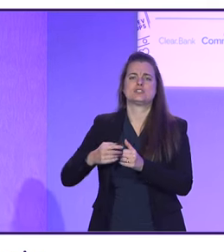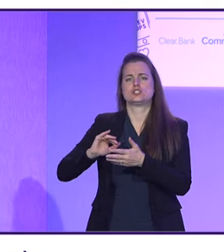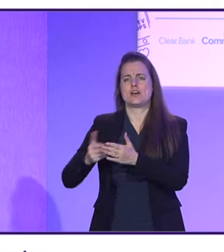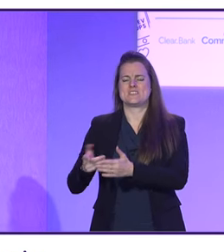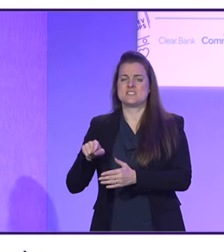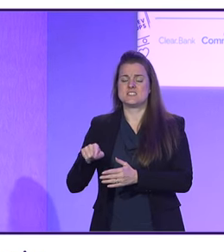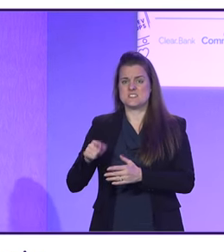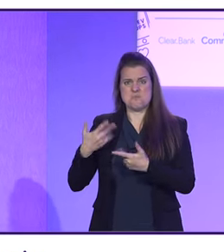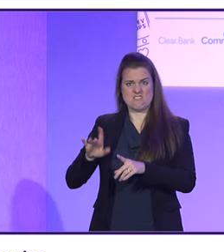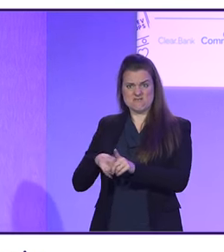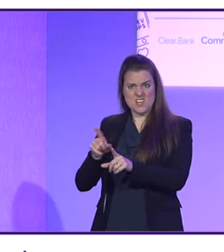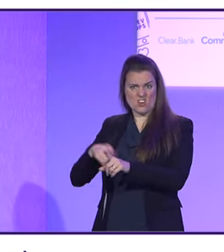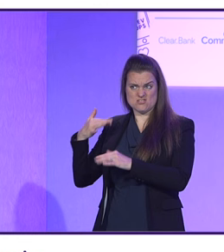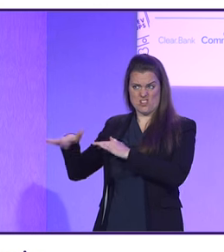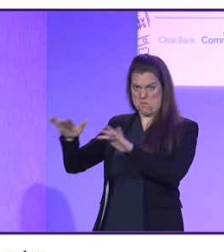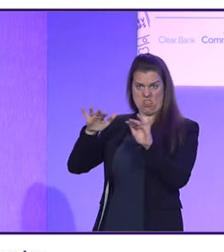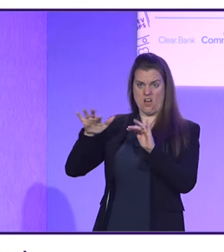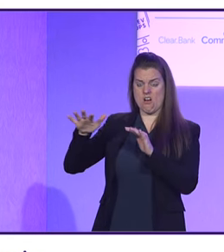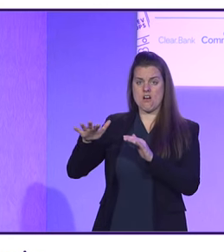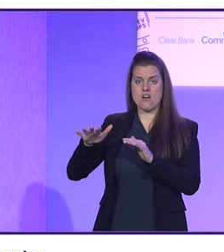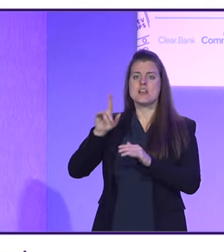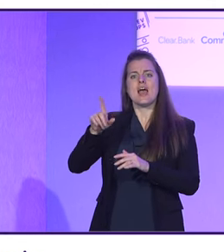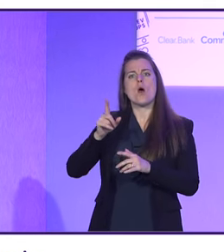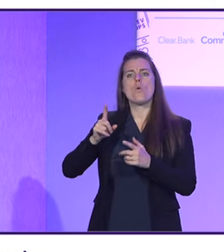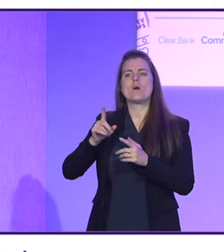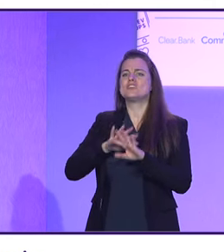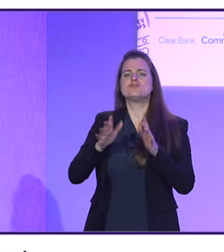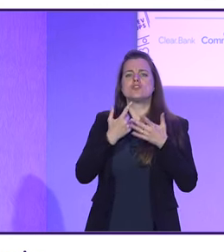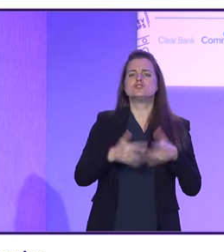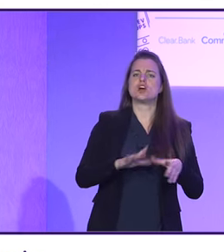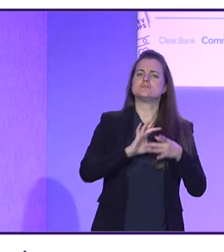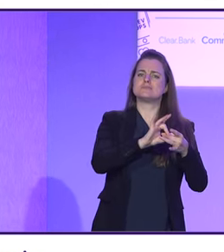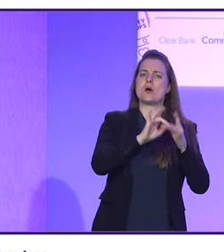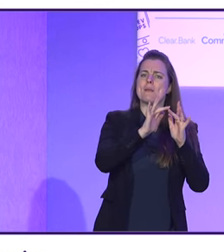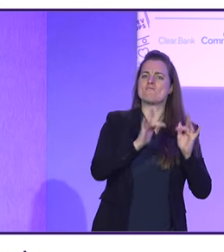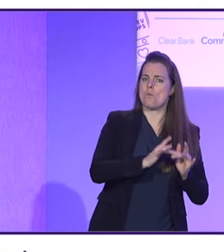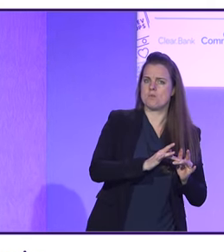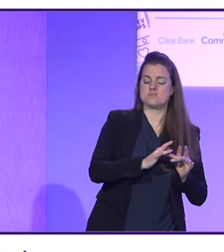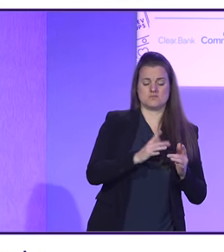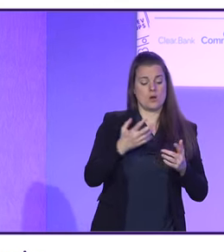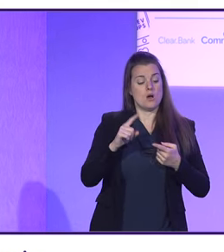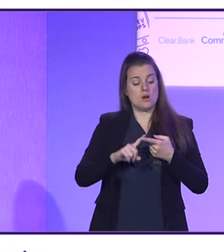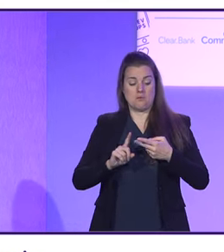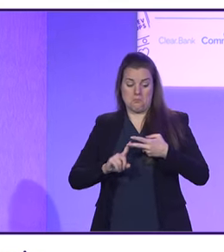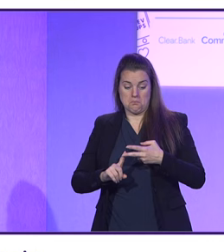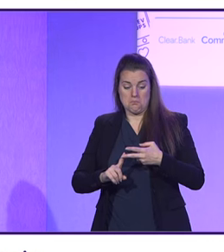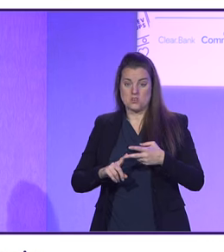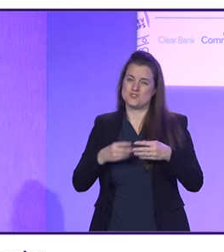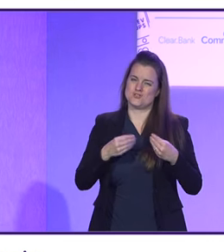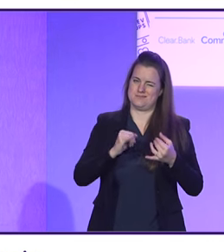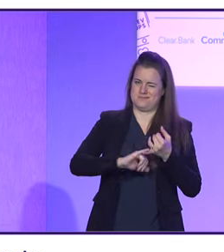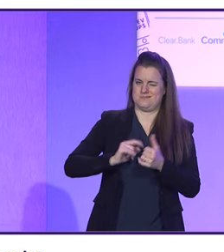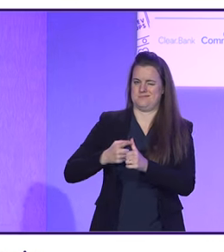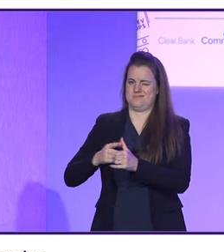also not unique to platforms. We have had Exodus service up and down the stack. Hardware as a service, as a consumer, have you ever had a